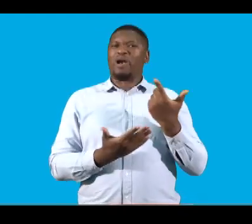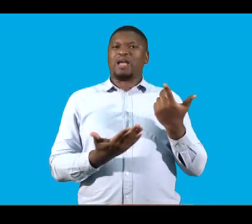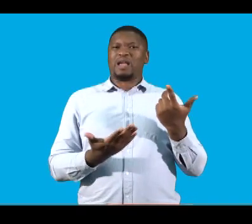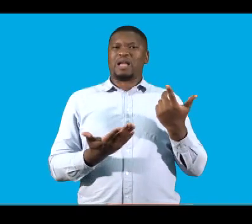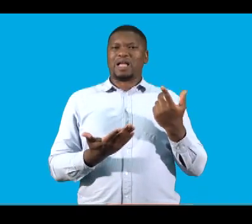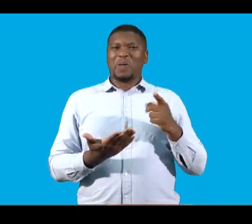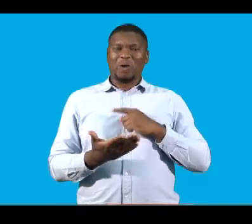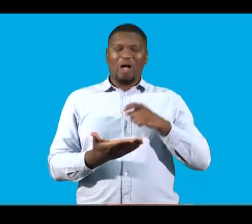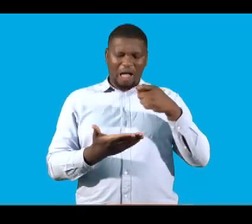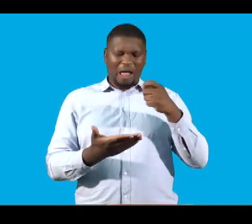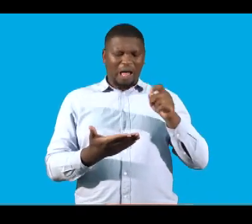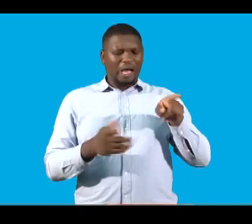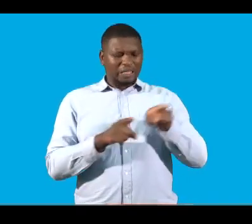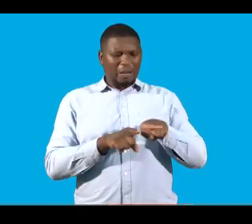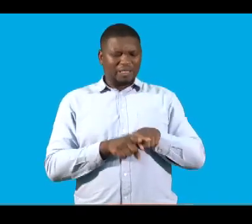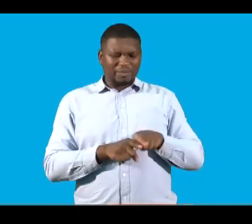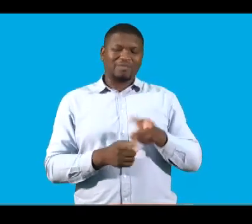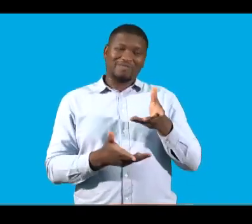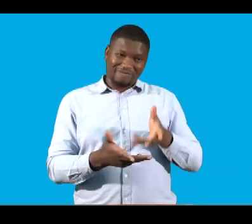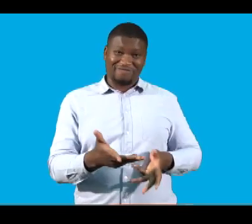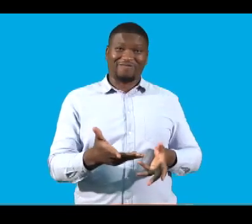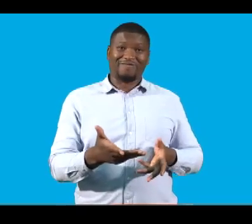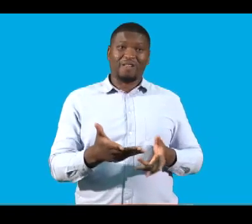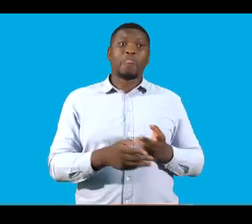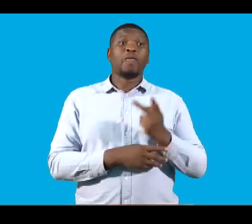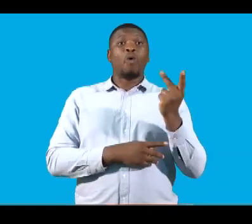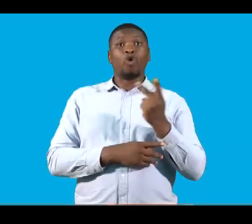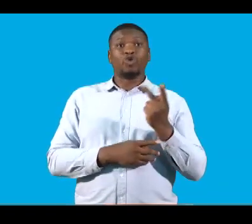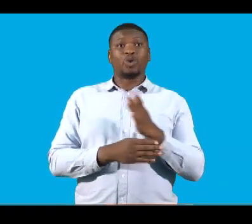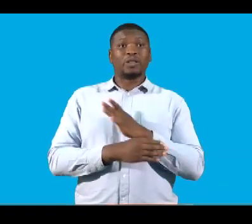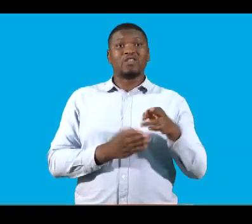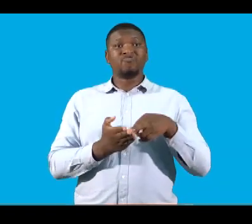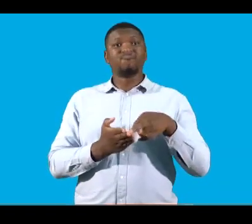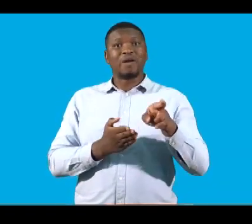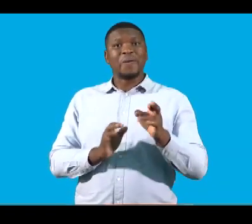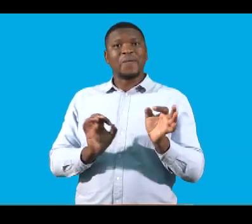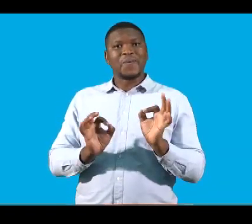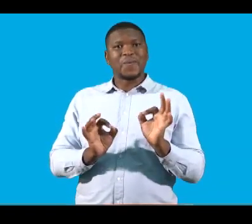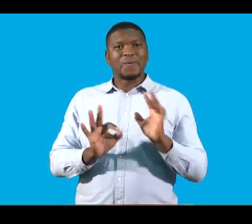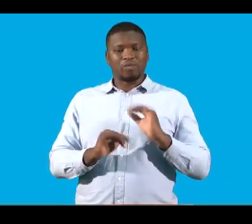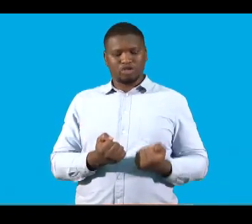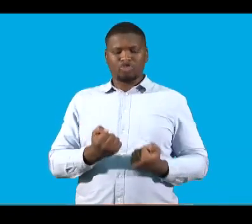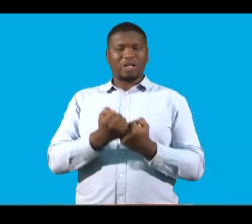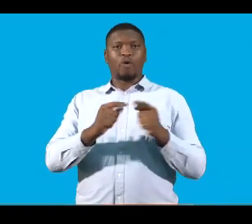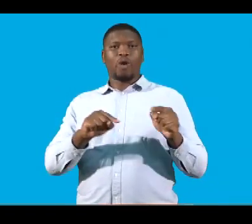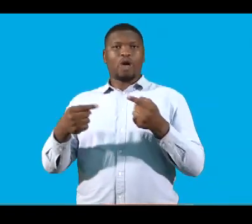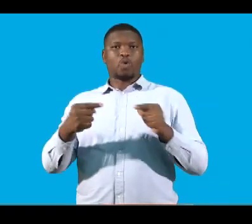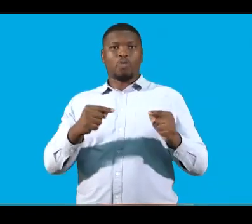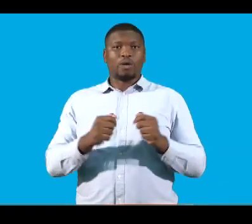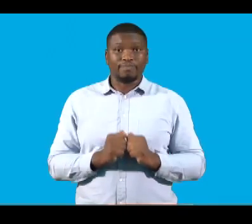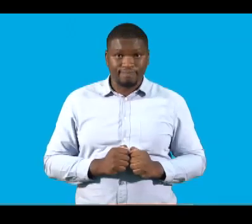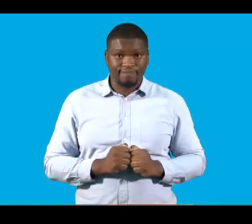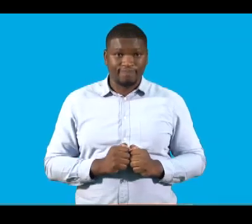mundane, it was quite boring. Inadequate or vague references were made to the text to support the argument being